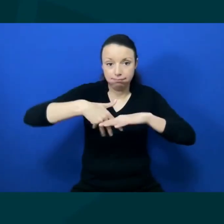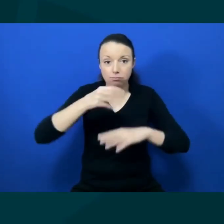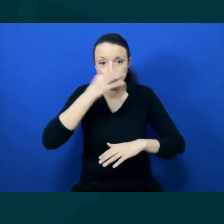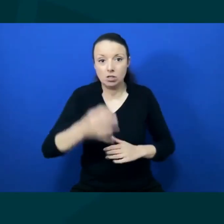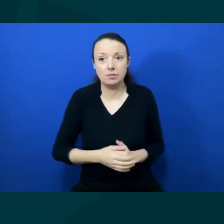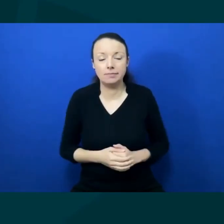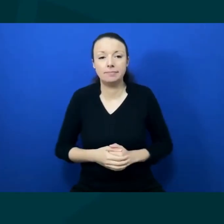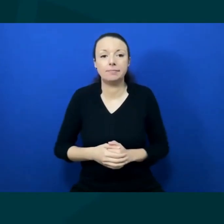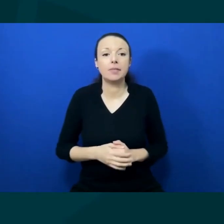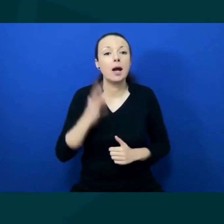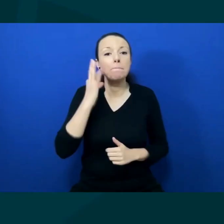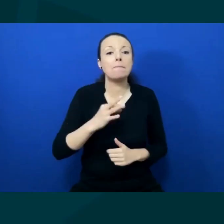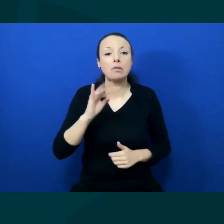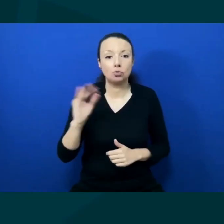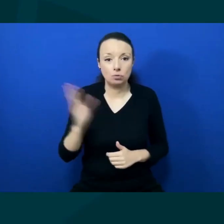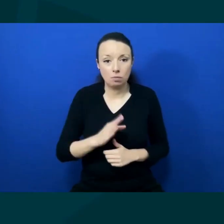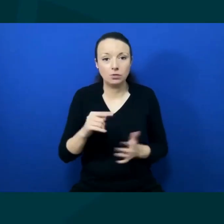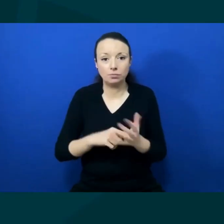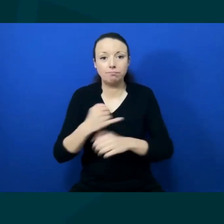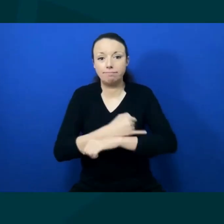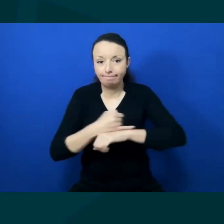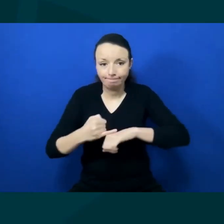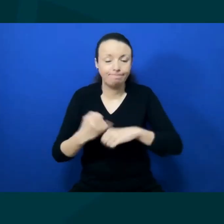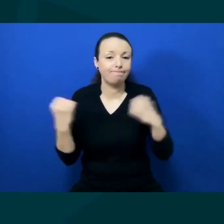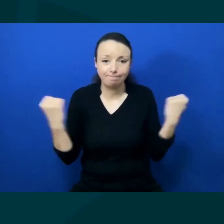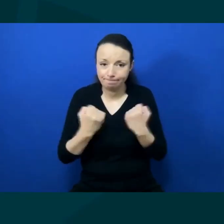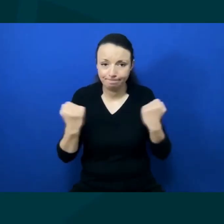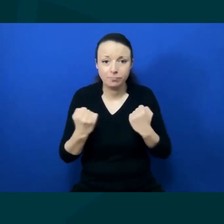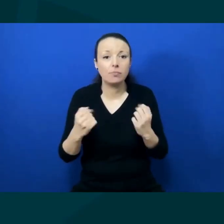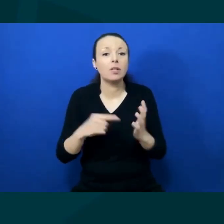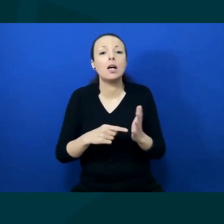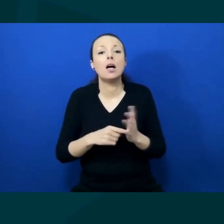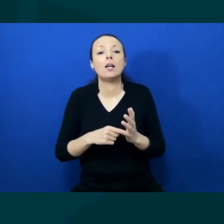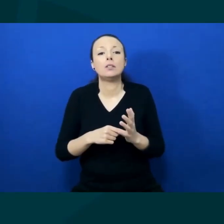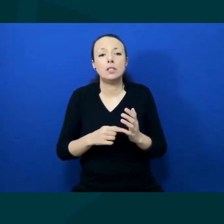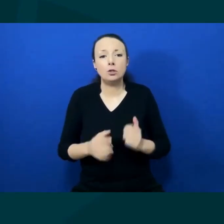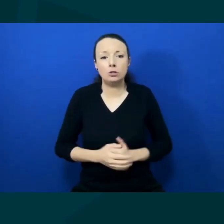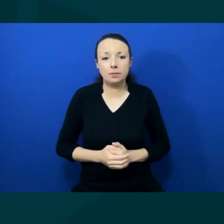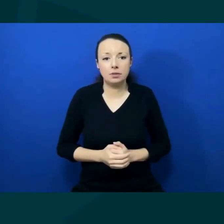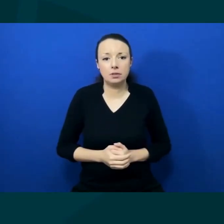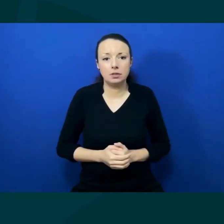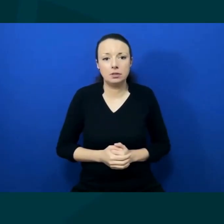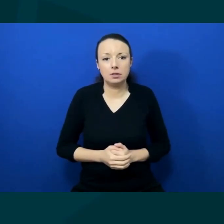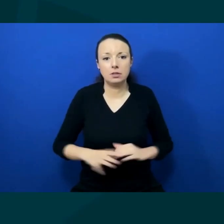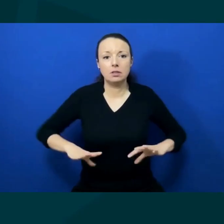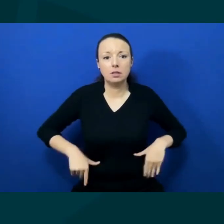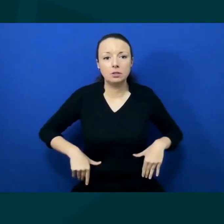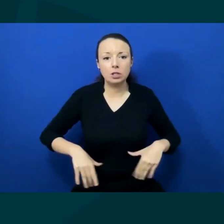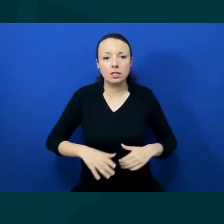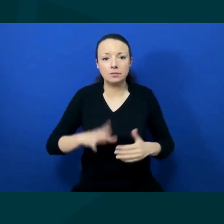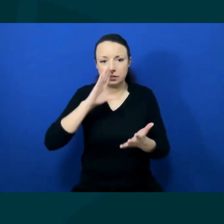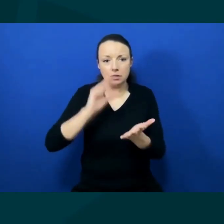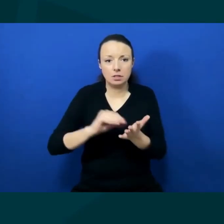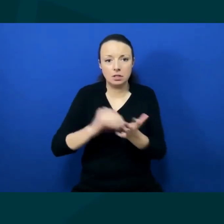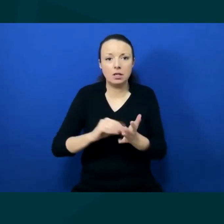not waste. He also highlighted that in the Merli company and other Swiss experiences,